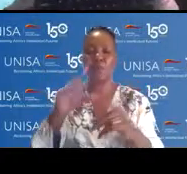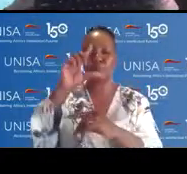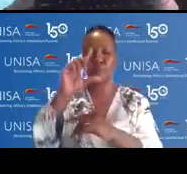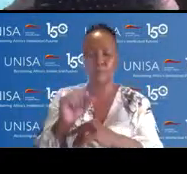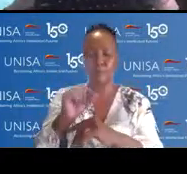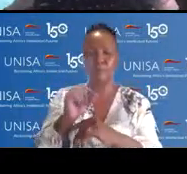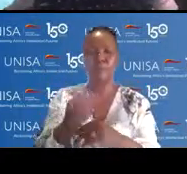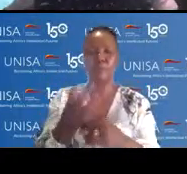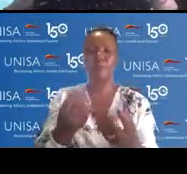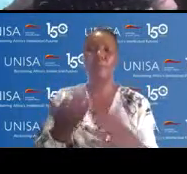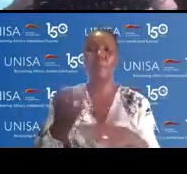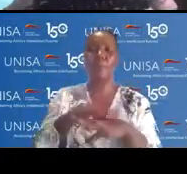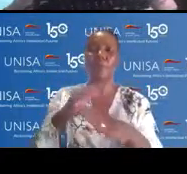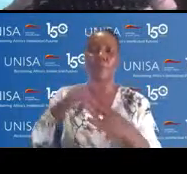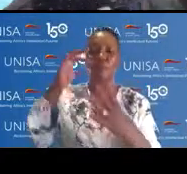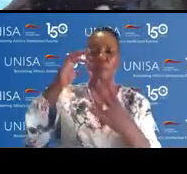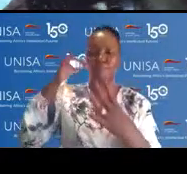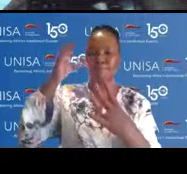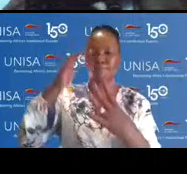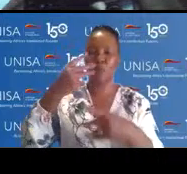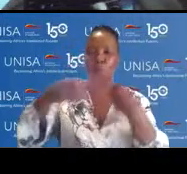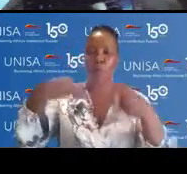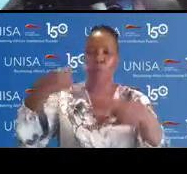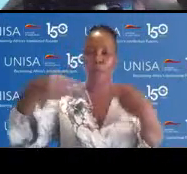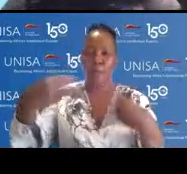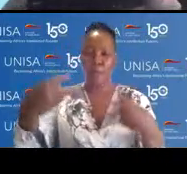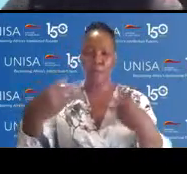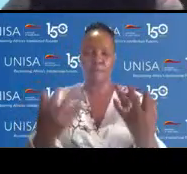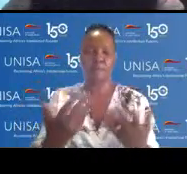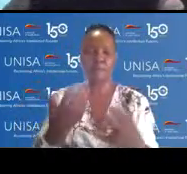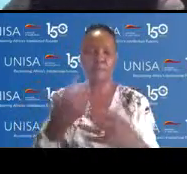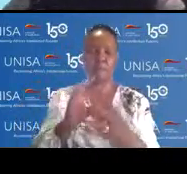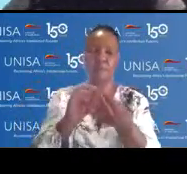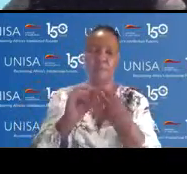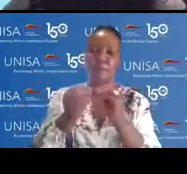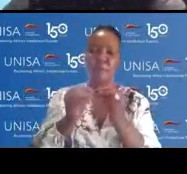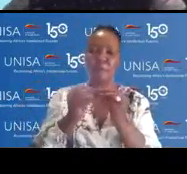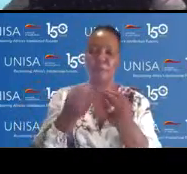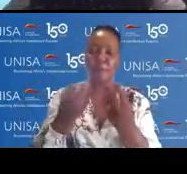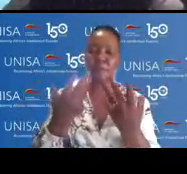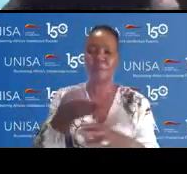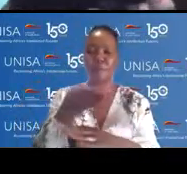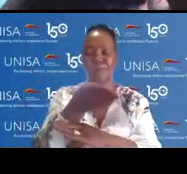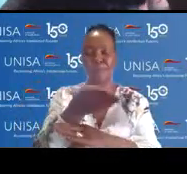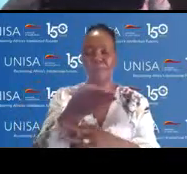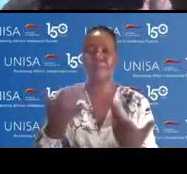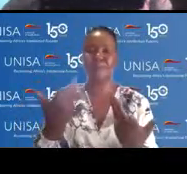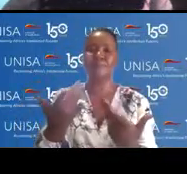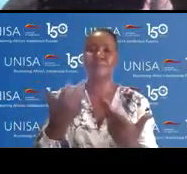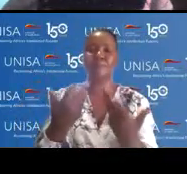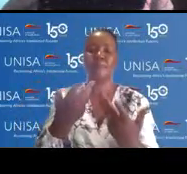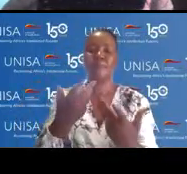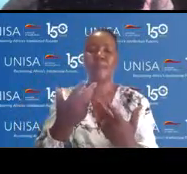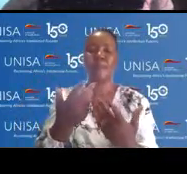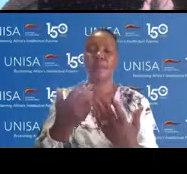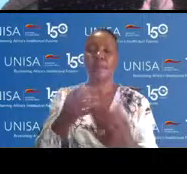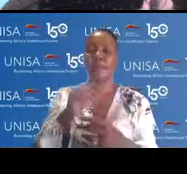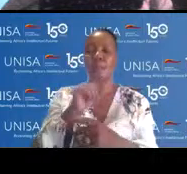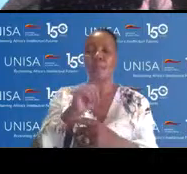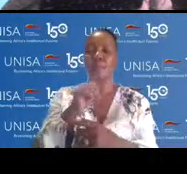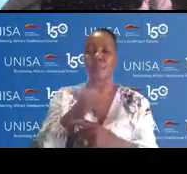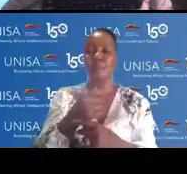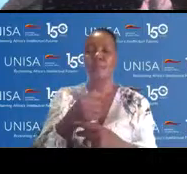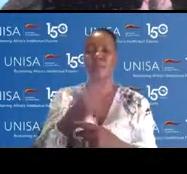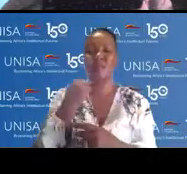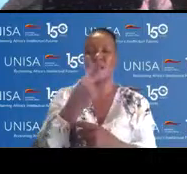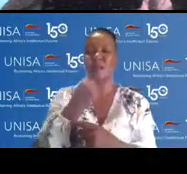to work, and then you've got your formatting options right here at the bottom. So it's a cool feature that I think if you